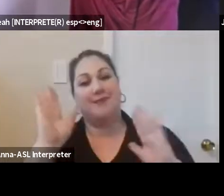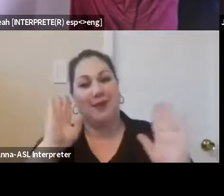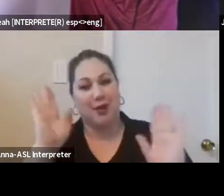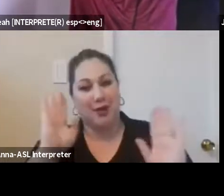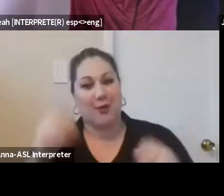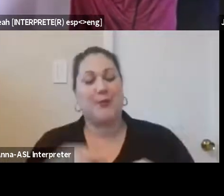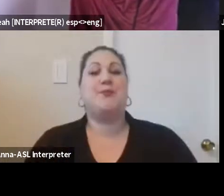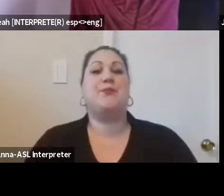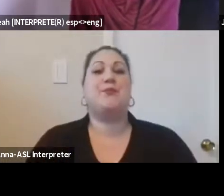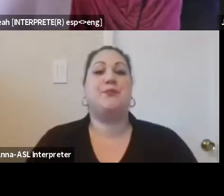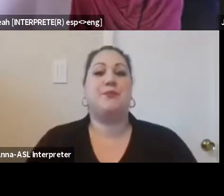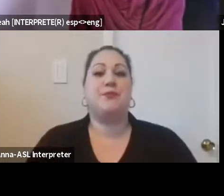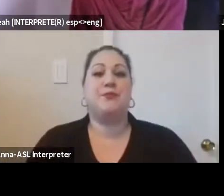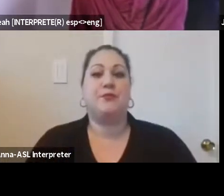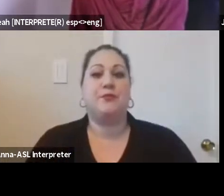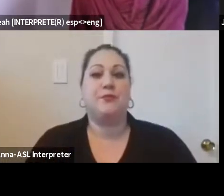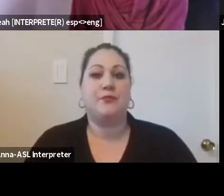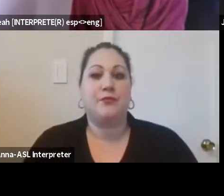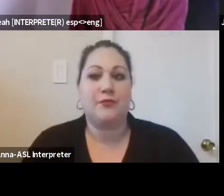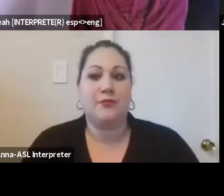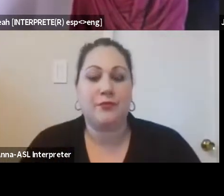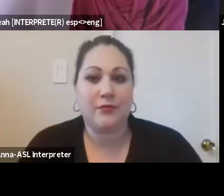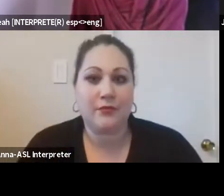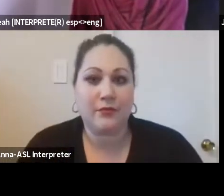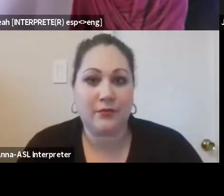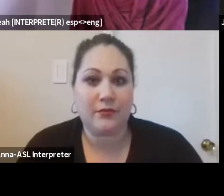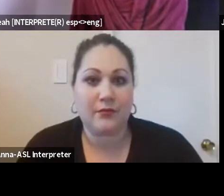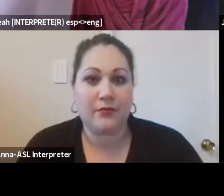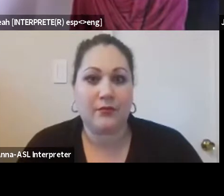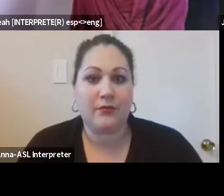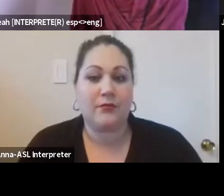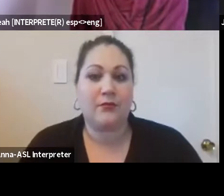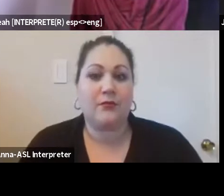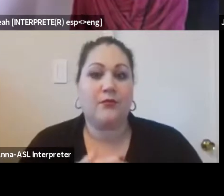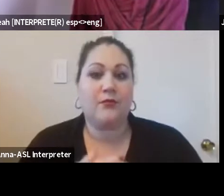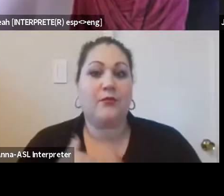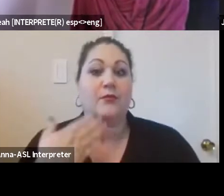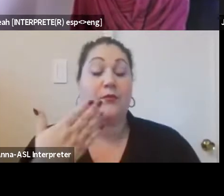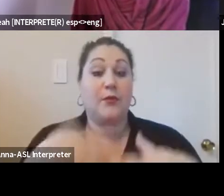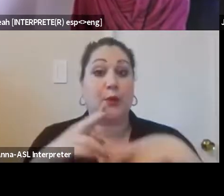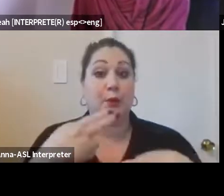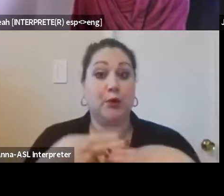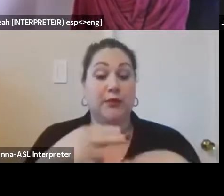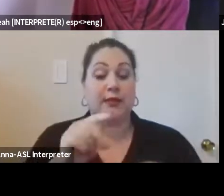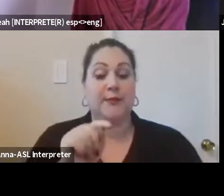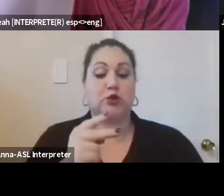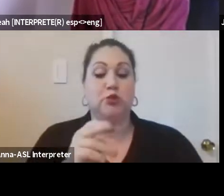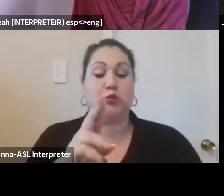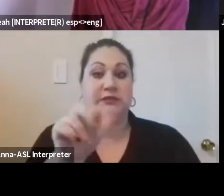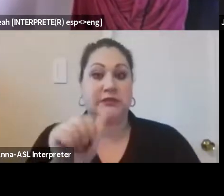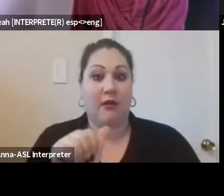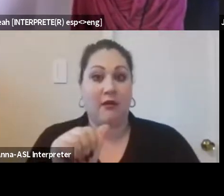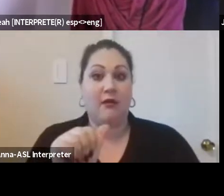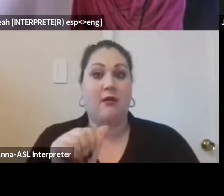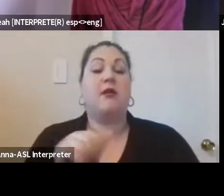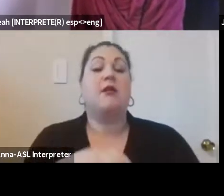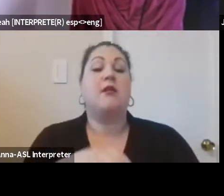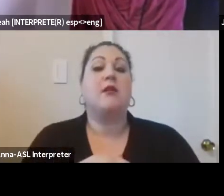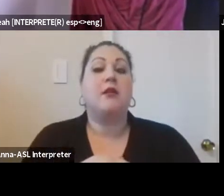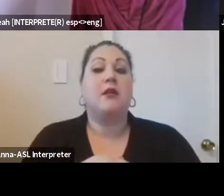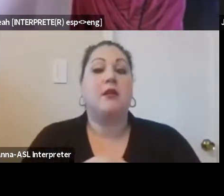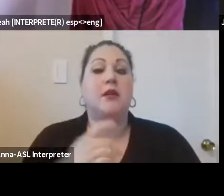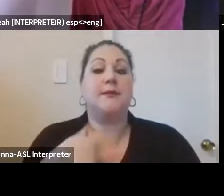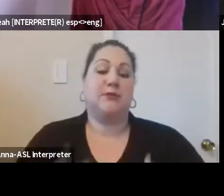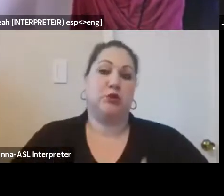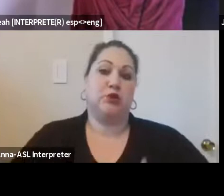Bonjour. Beniji Wang Nibiakwe Indigenous. My birth name is Teresa Nord. I am a survivor of